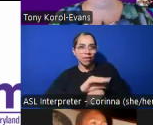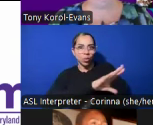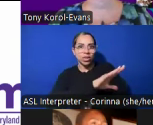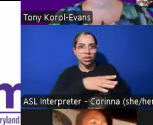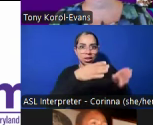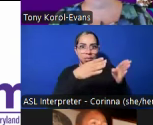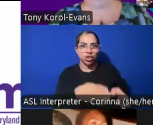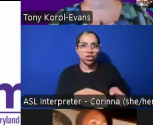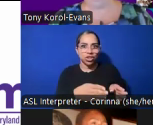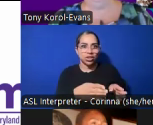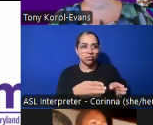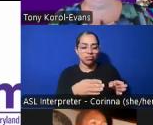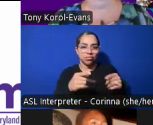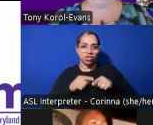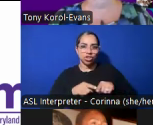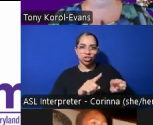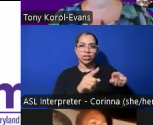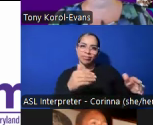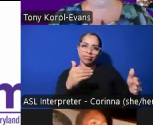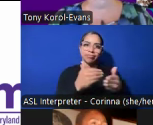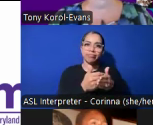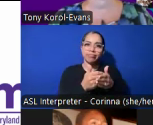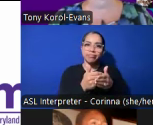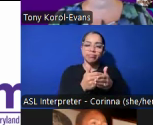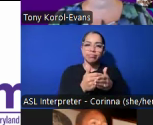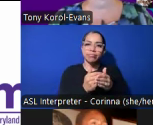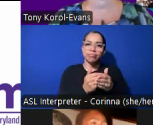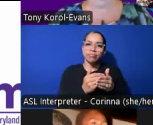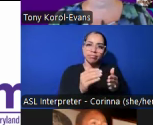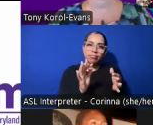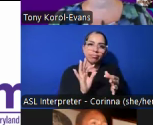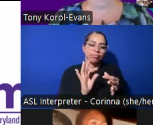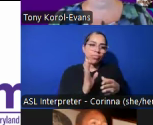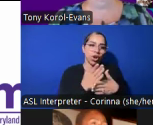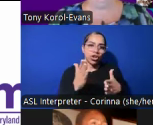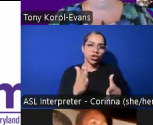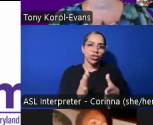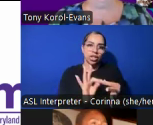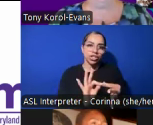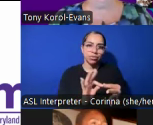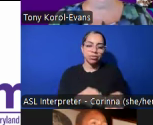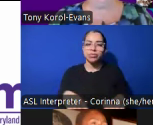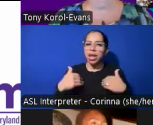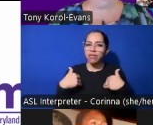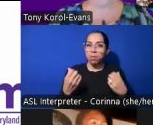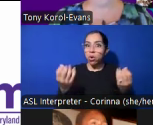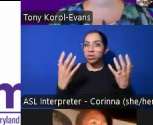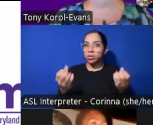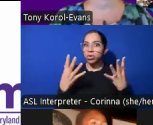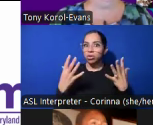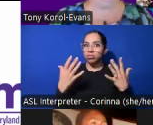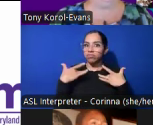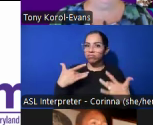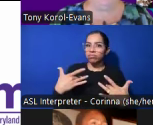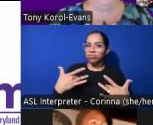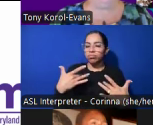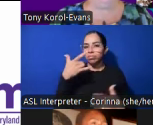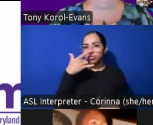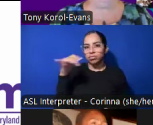partner relationship. And so there are multiple characteristics here. There are so many